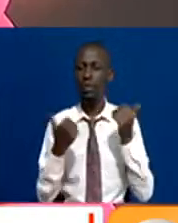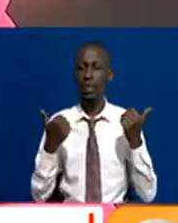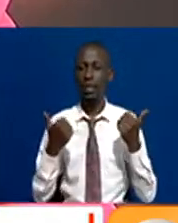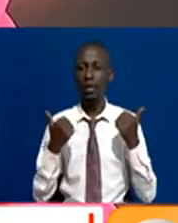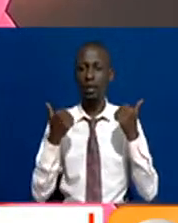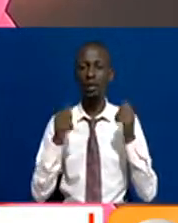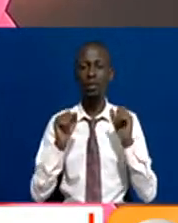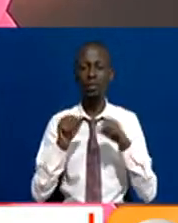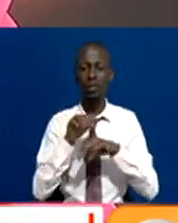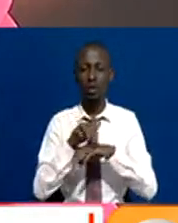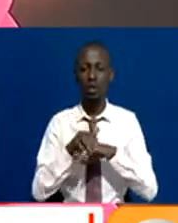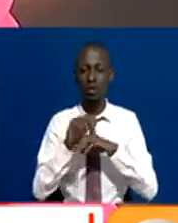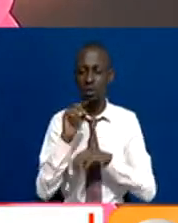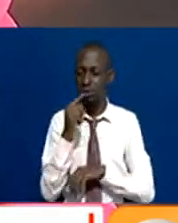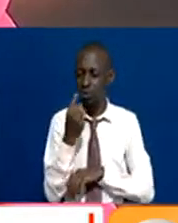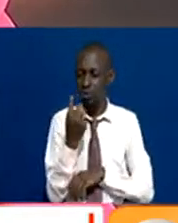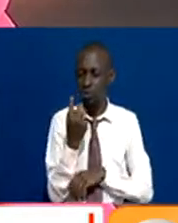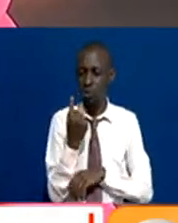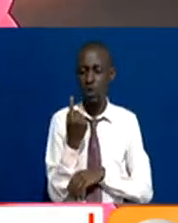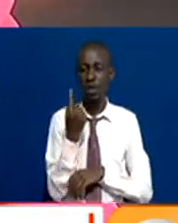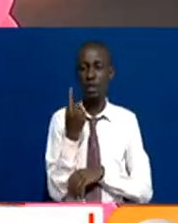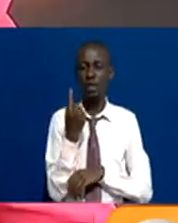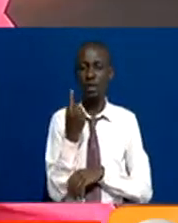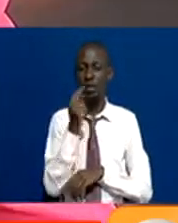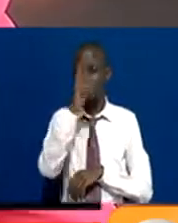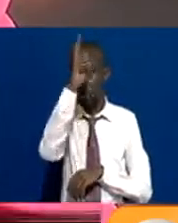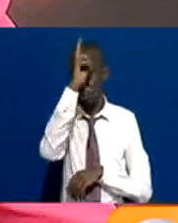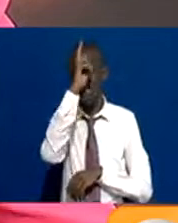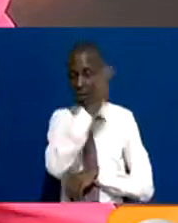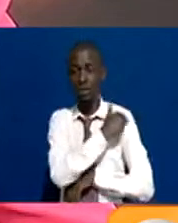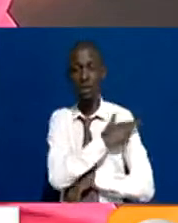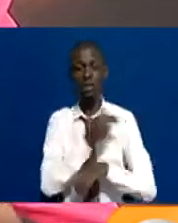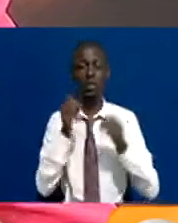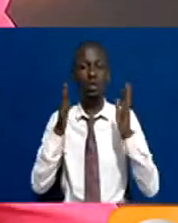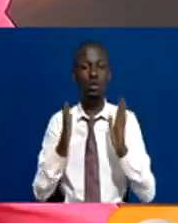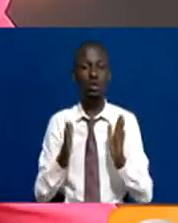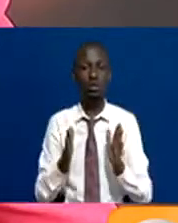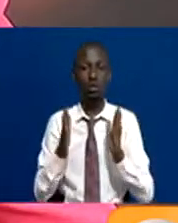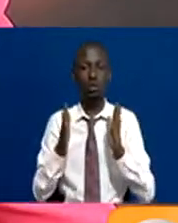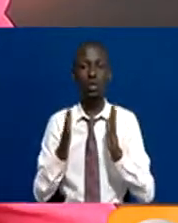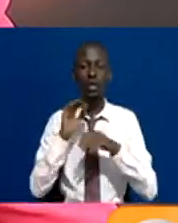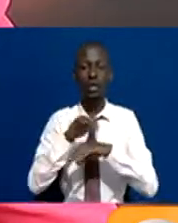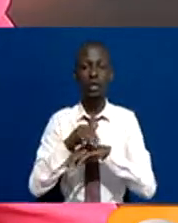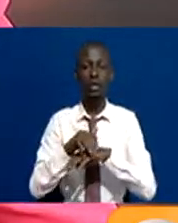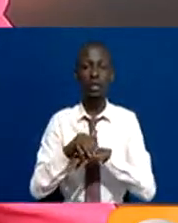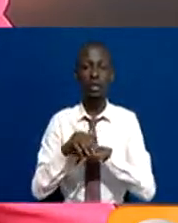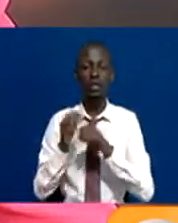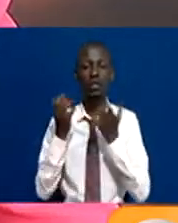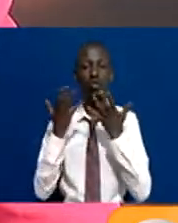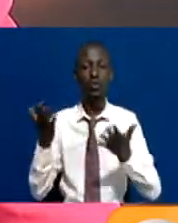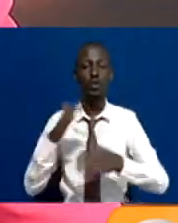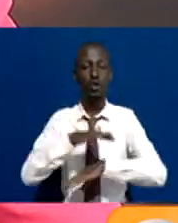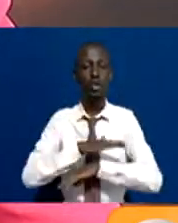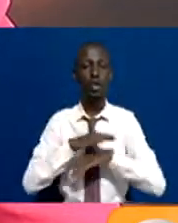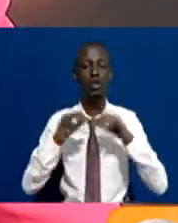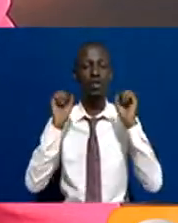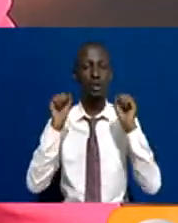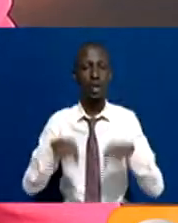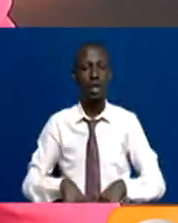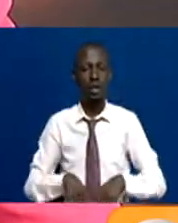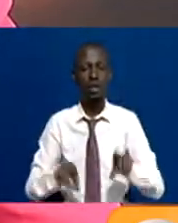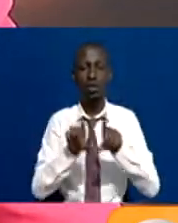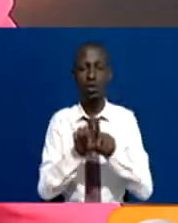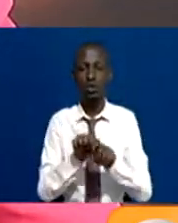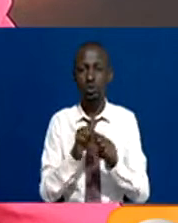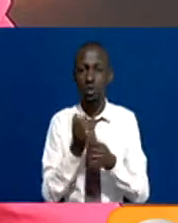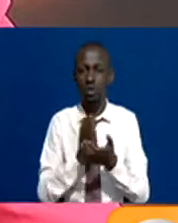that, you know, maybe the police and the doctor, by then they will have collected enough information. Yeah. And then also make sure